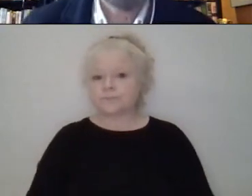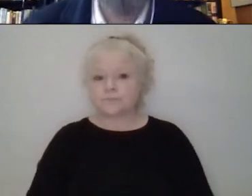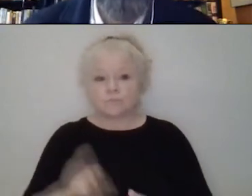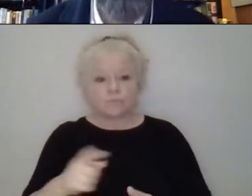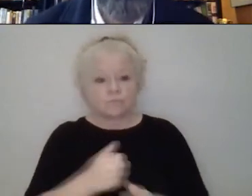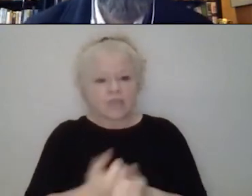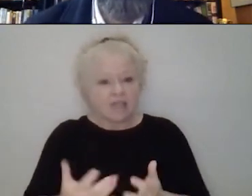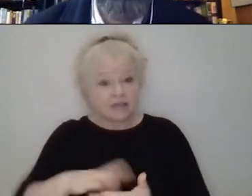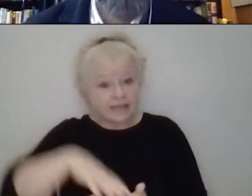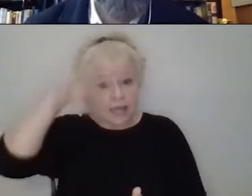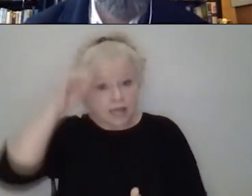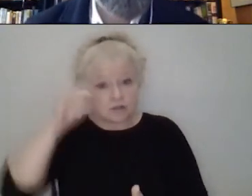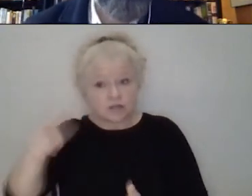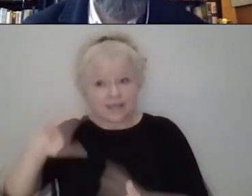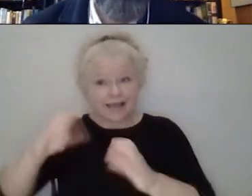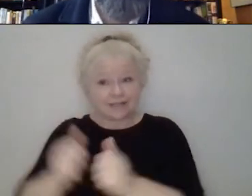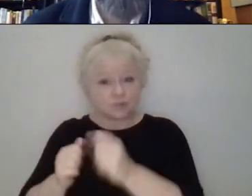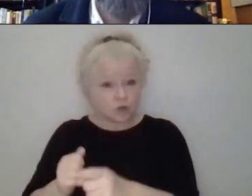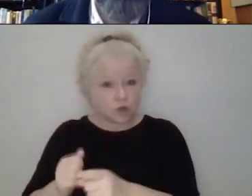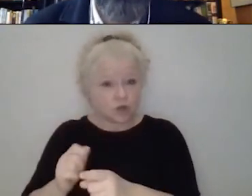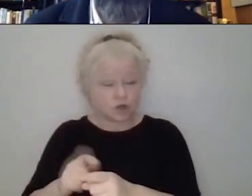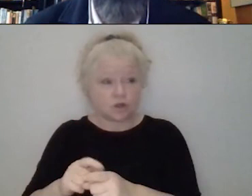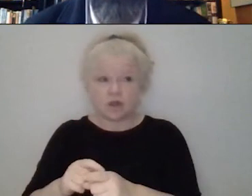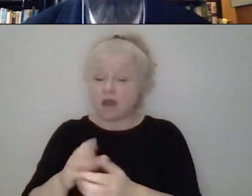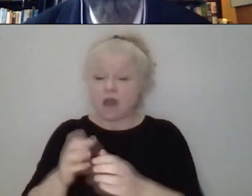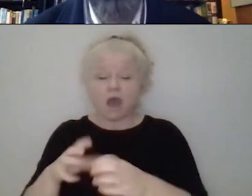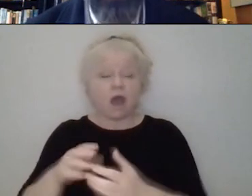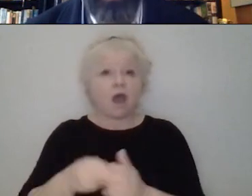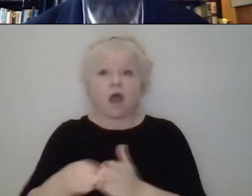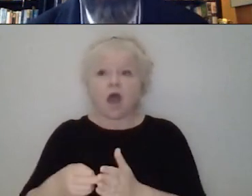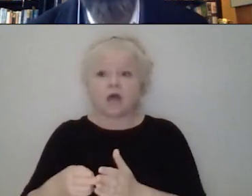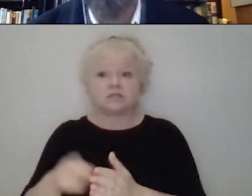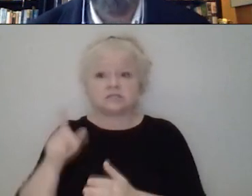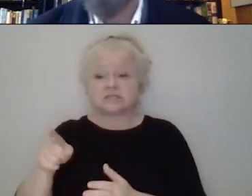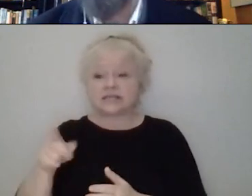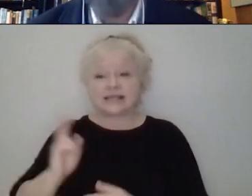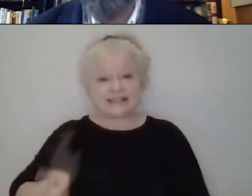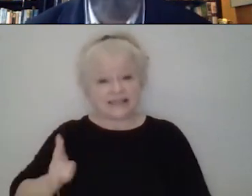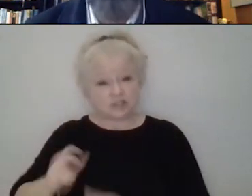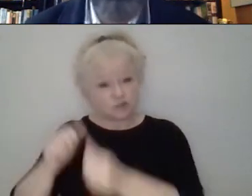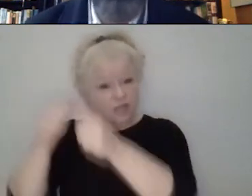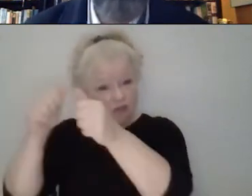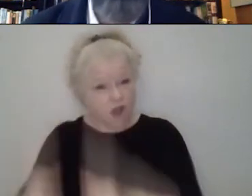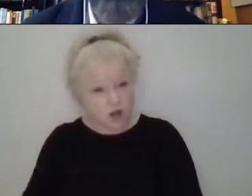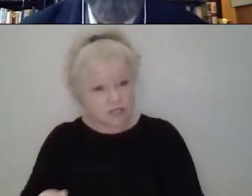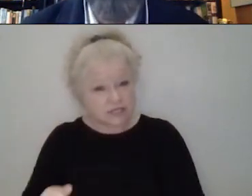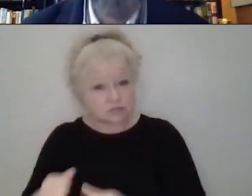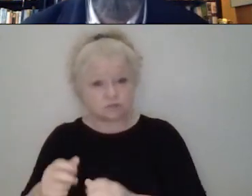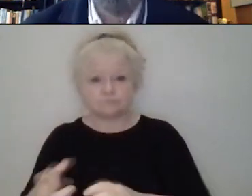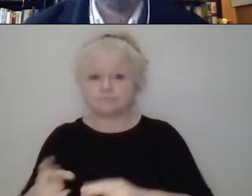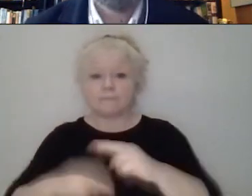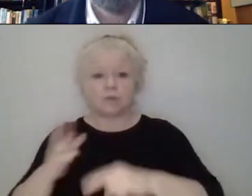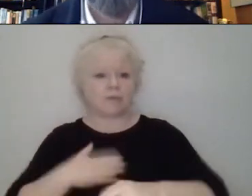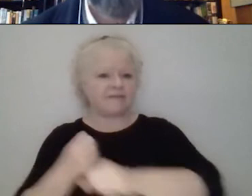had learned in that class with her. And to be quite honest, the foundations that she gave me about the history of architecture were exceptional. And they really, really